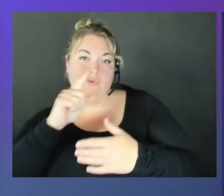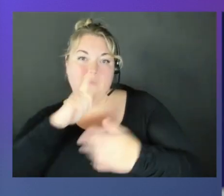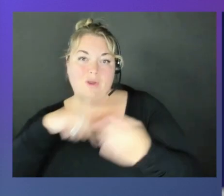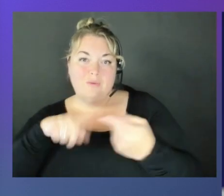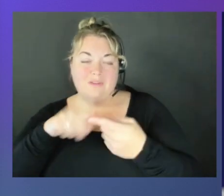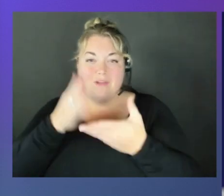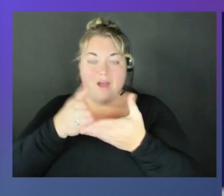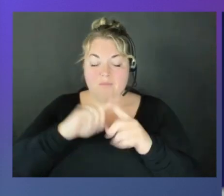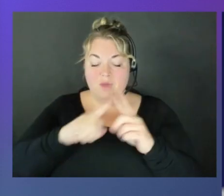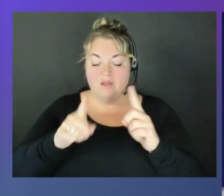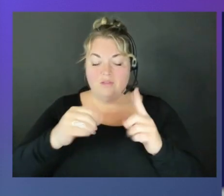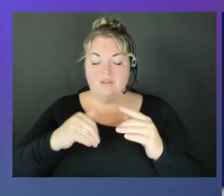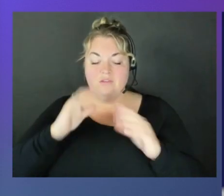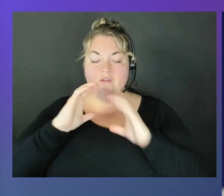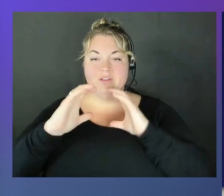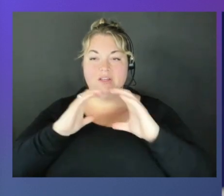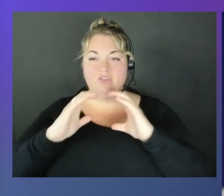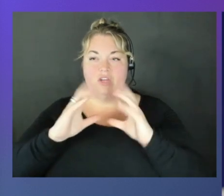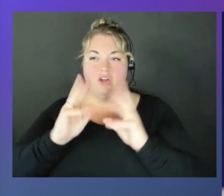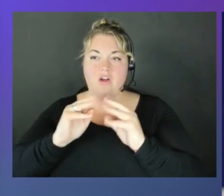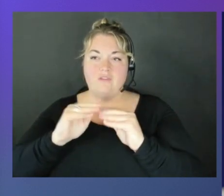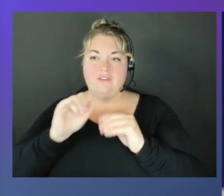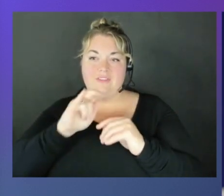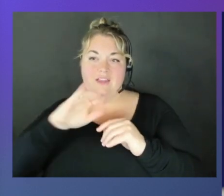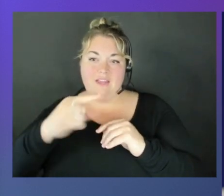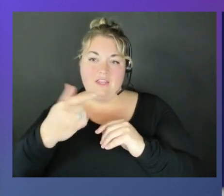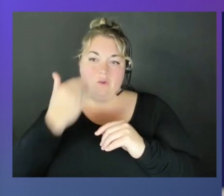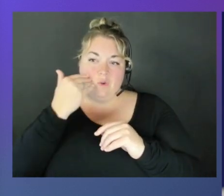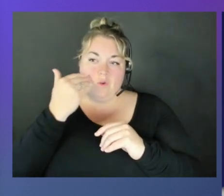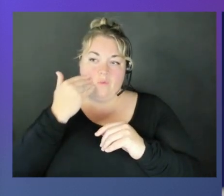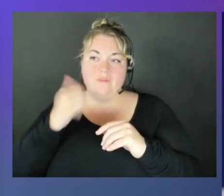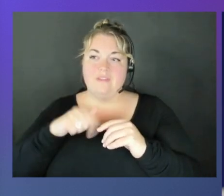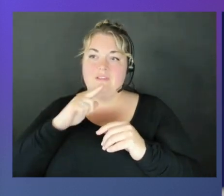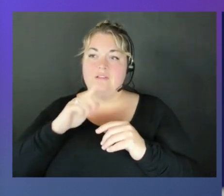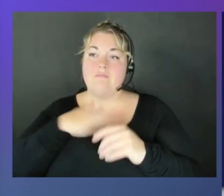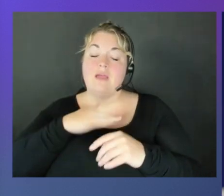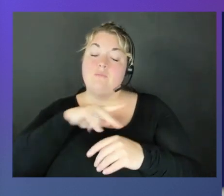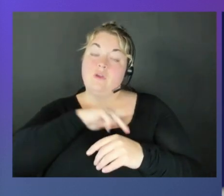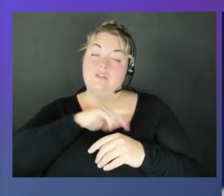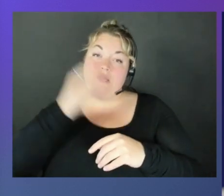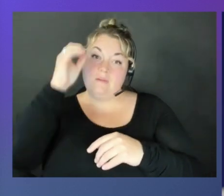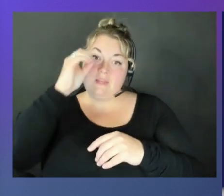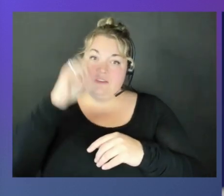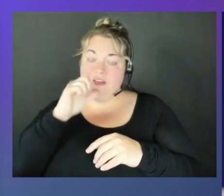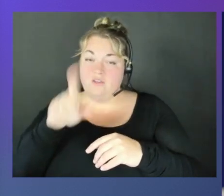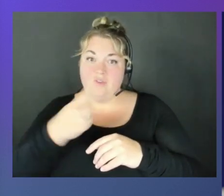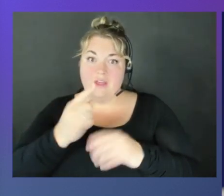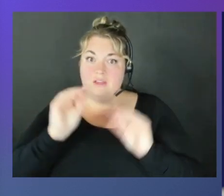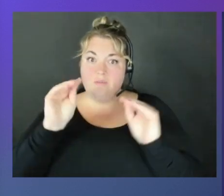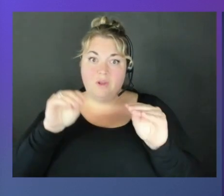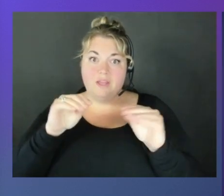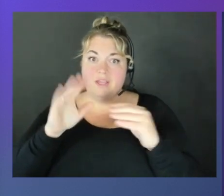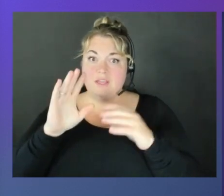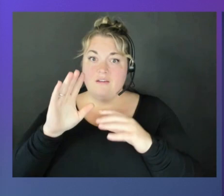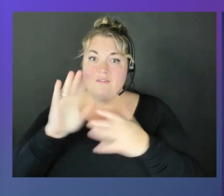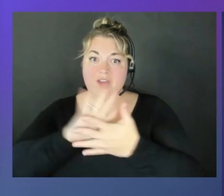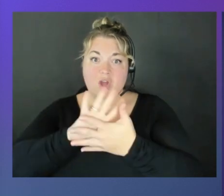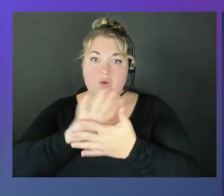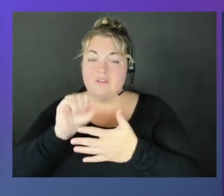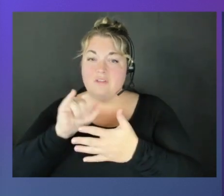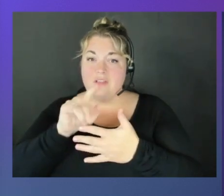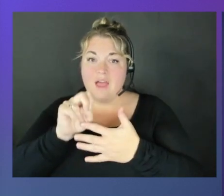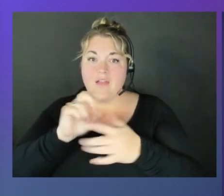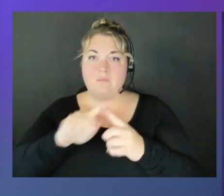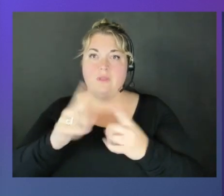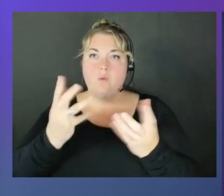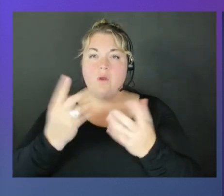come to us in a conference setting. You just this is my personal opinion, not just putting videos and slides, but they want something tactical, something